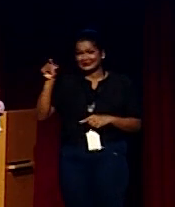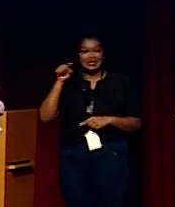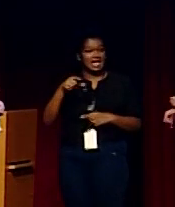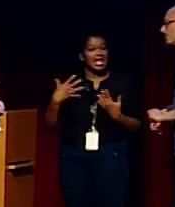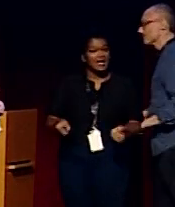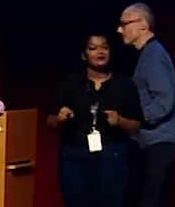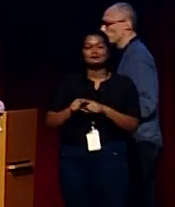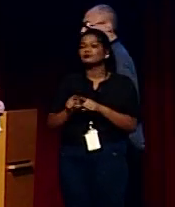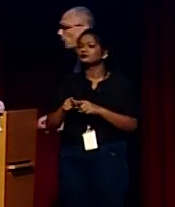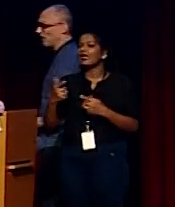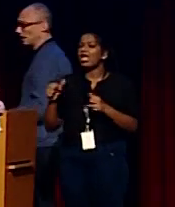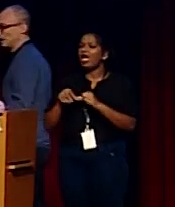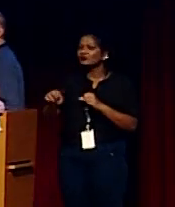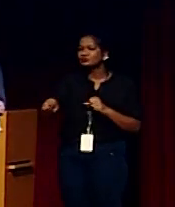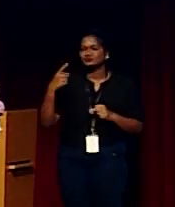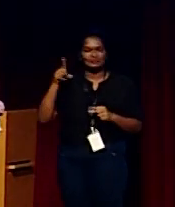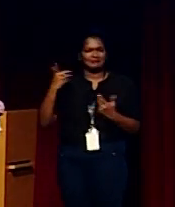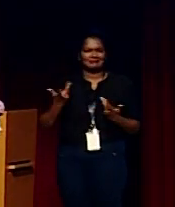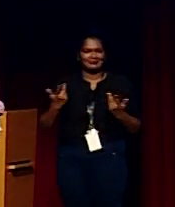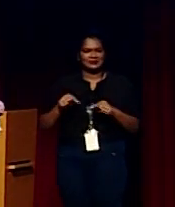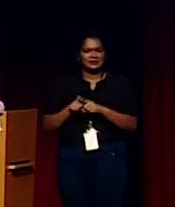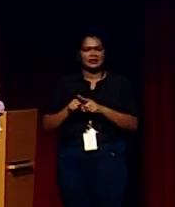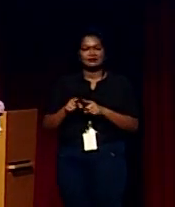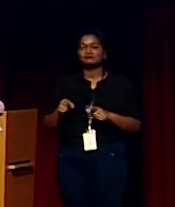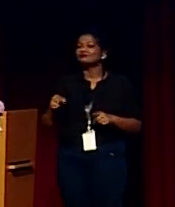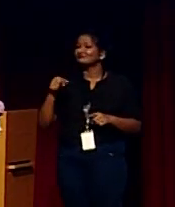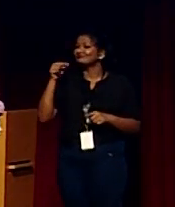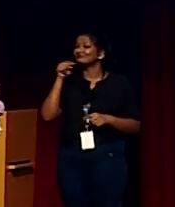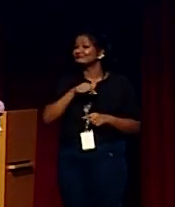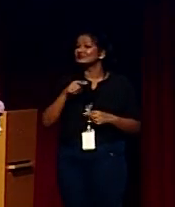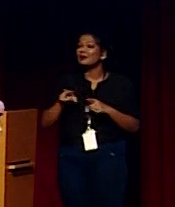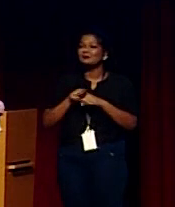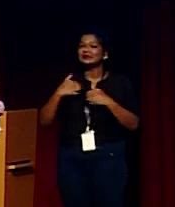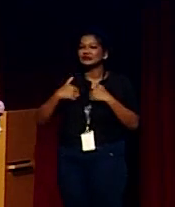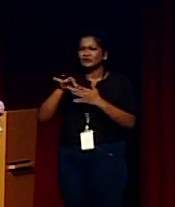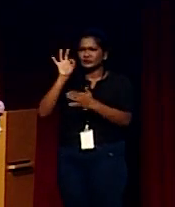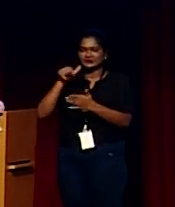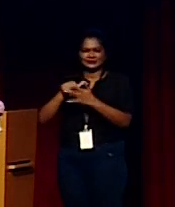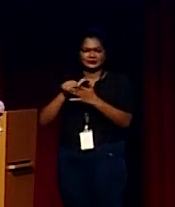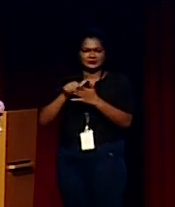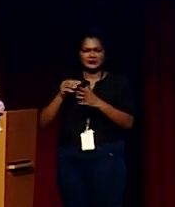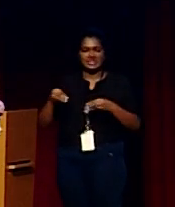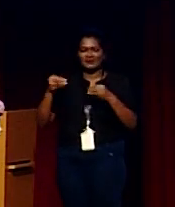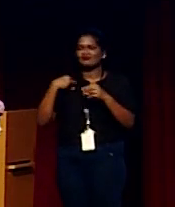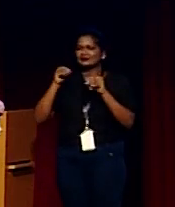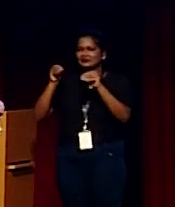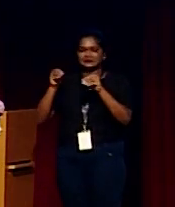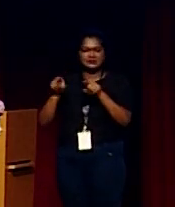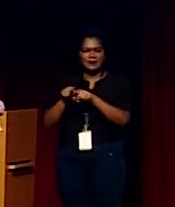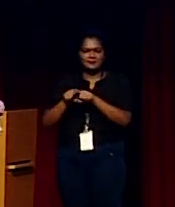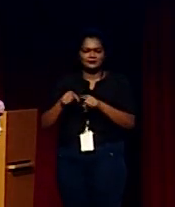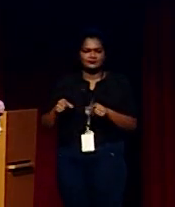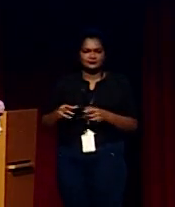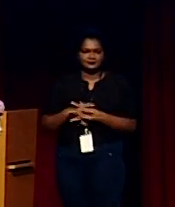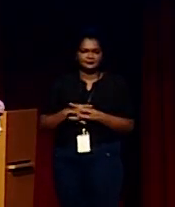We can make all this accessible as well. In the interest of time, I don't want to go into those details, just to let you know